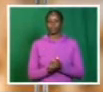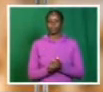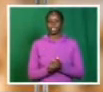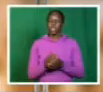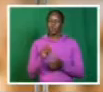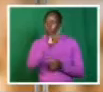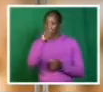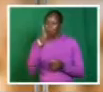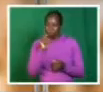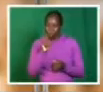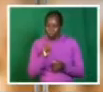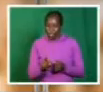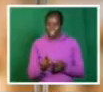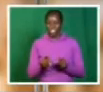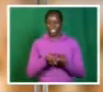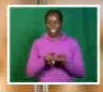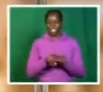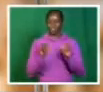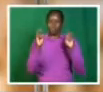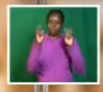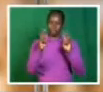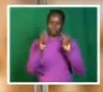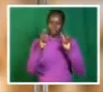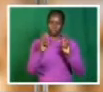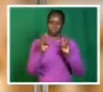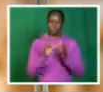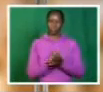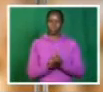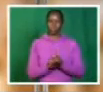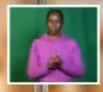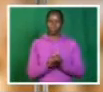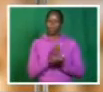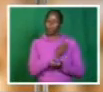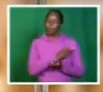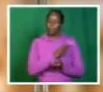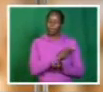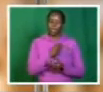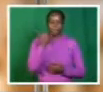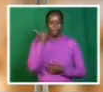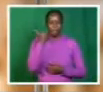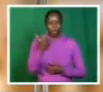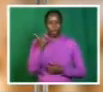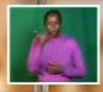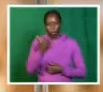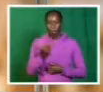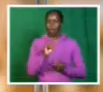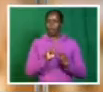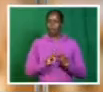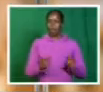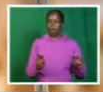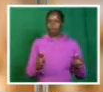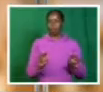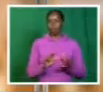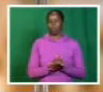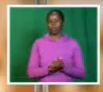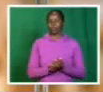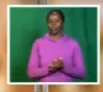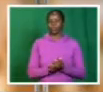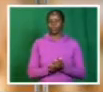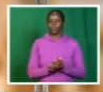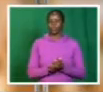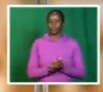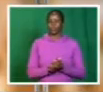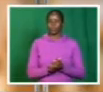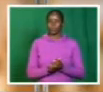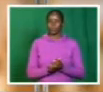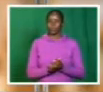which are actually related to this subject, if you can ask. And please do not call us. We will not answer. Mr. Mamba, you